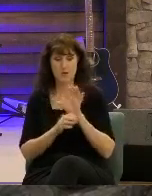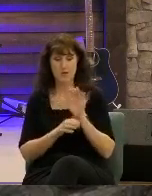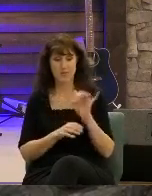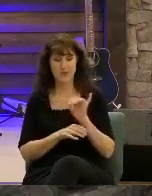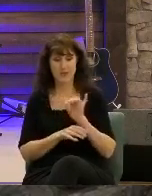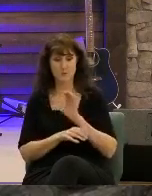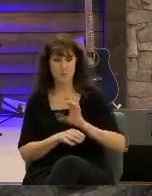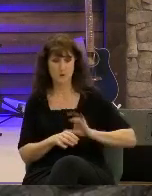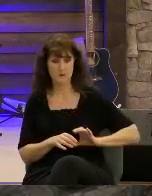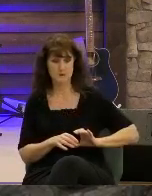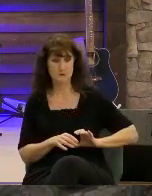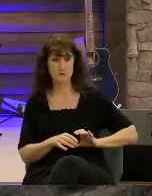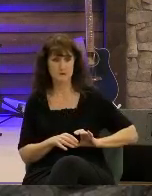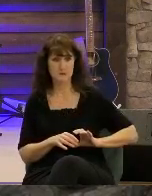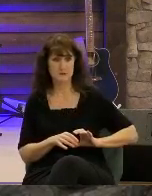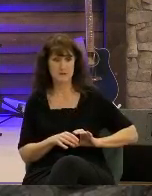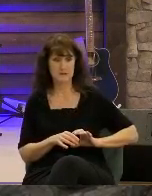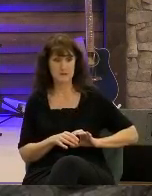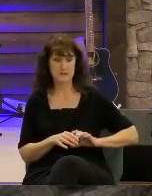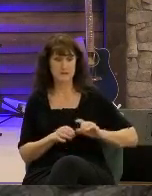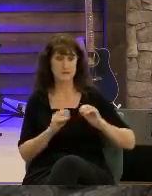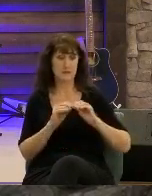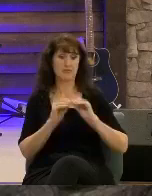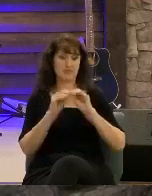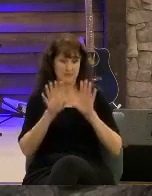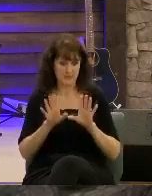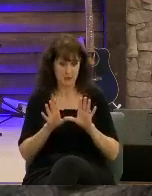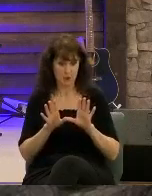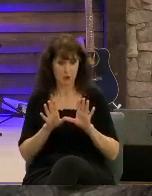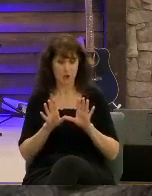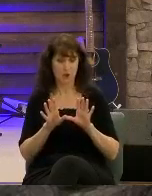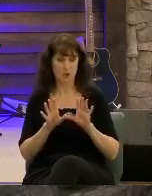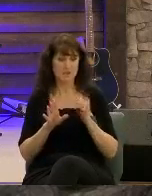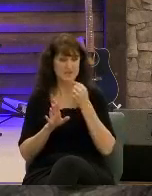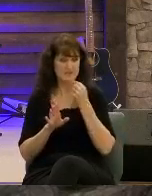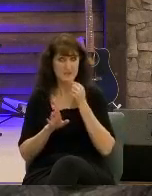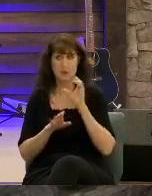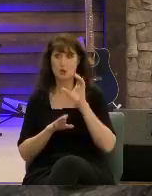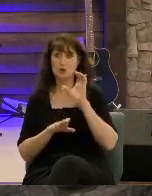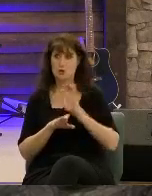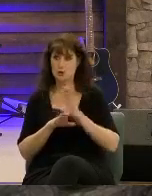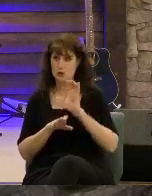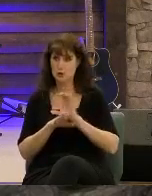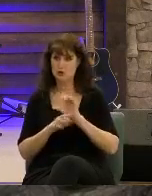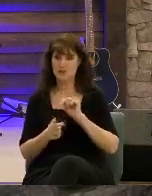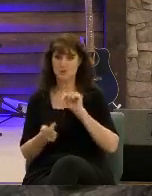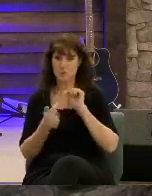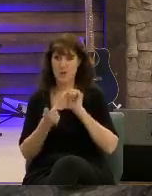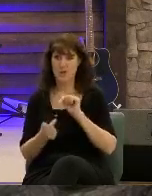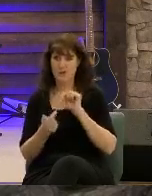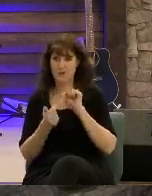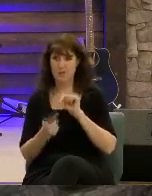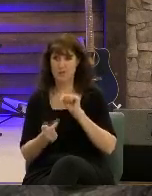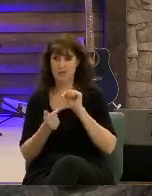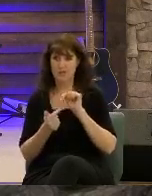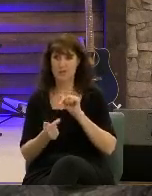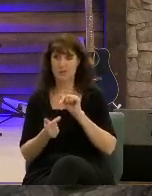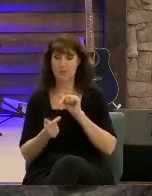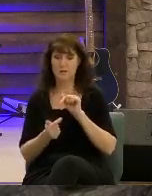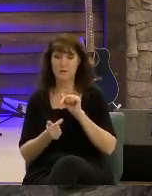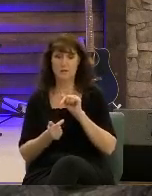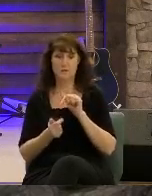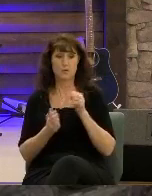states very plainly, very bluntly, that the church is struggling with that, okay, as I've just said, that the church is struggling with